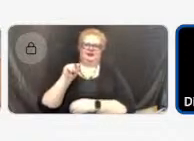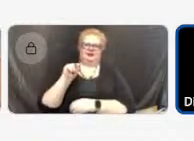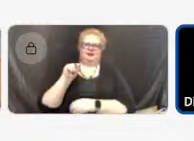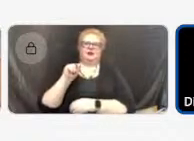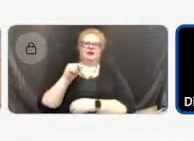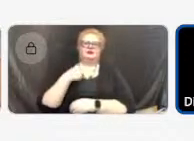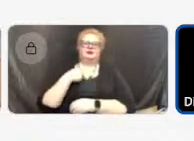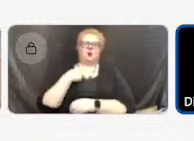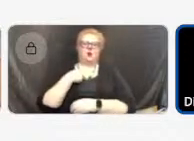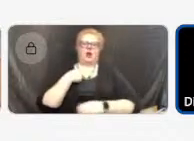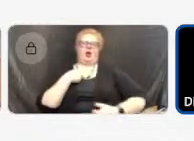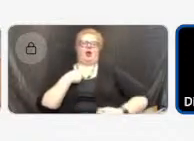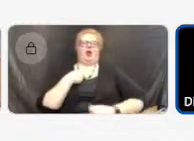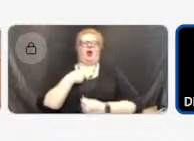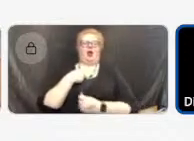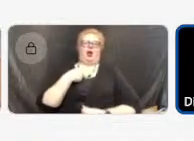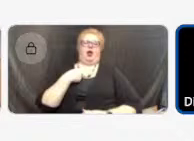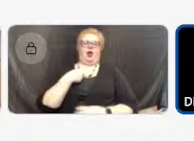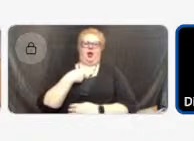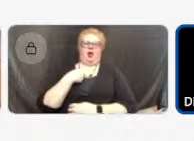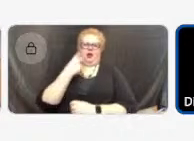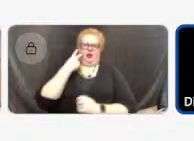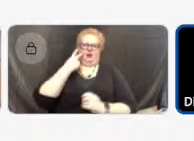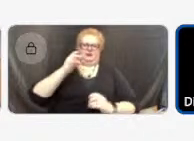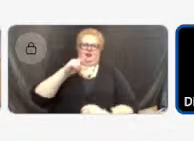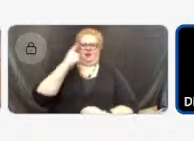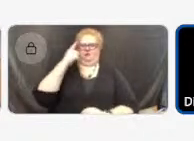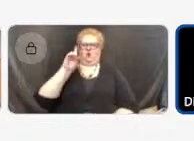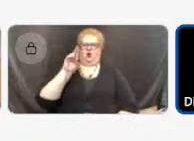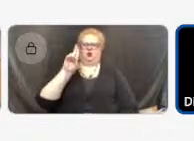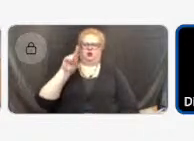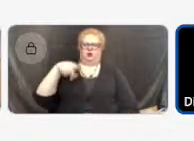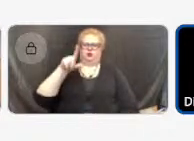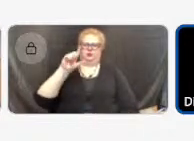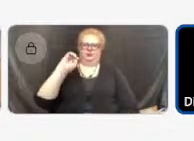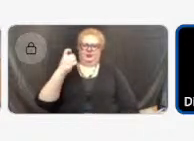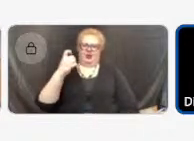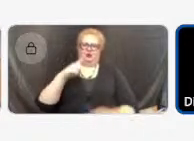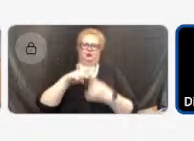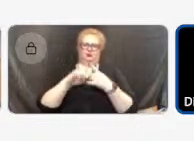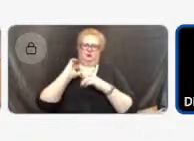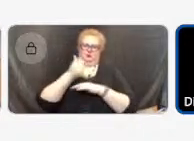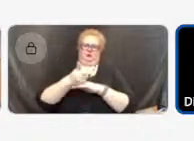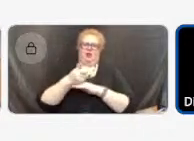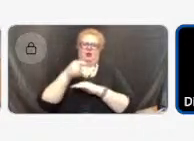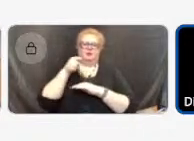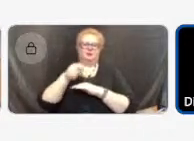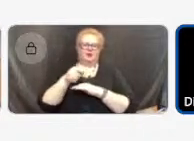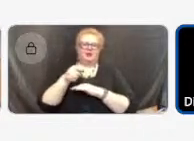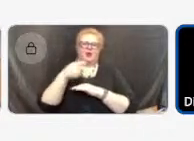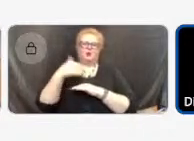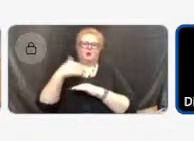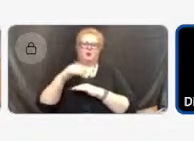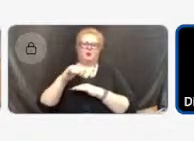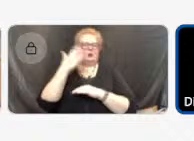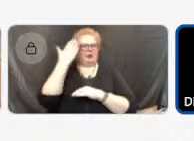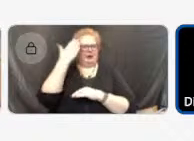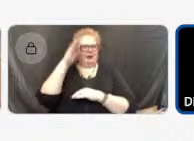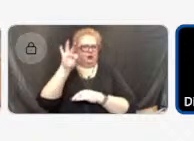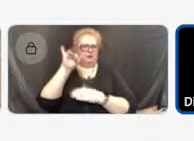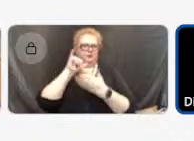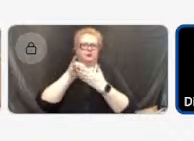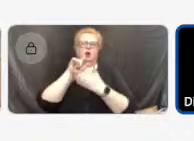really tight. And I mean, for a duplex to be developed there, I don't know if that goes with